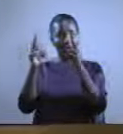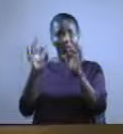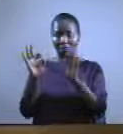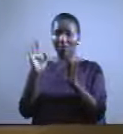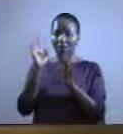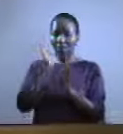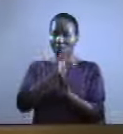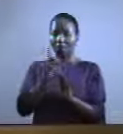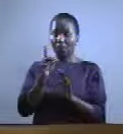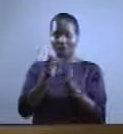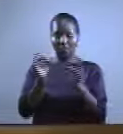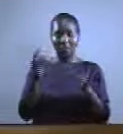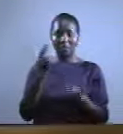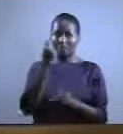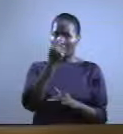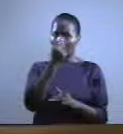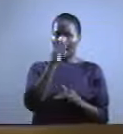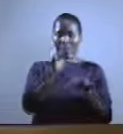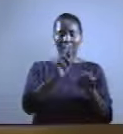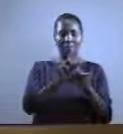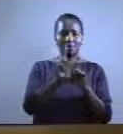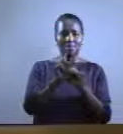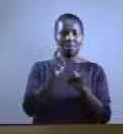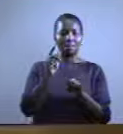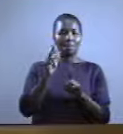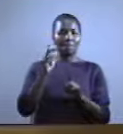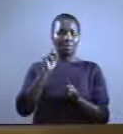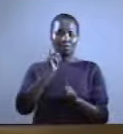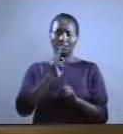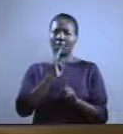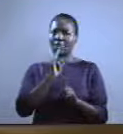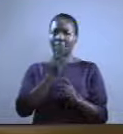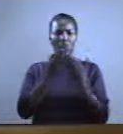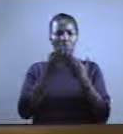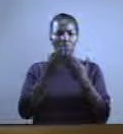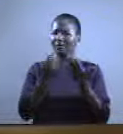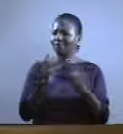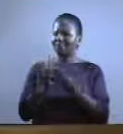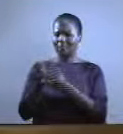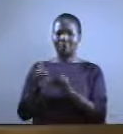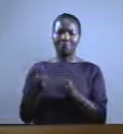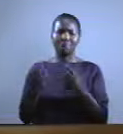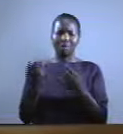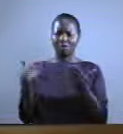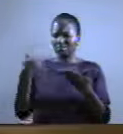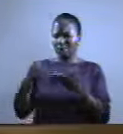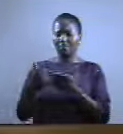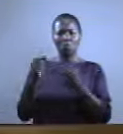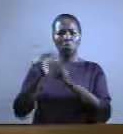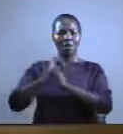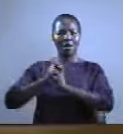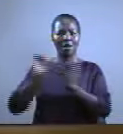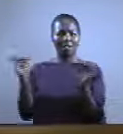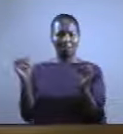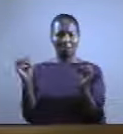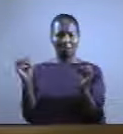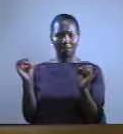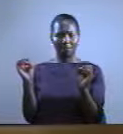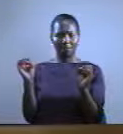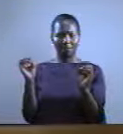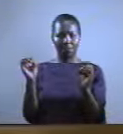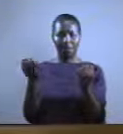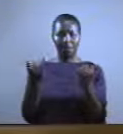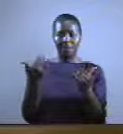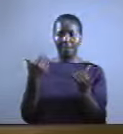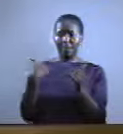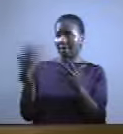the necessary facilities to accommodate sight and hearing impaired students, yet nothing has happened to date. While this incident